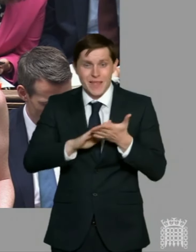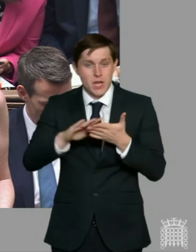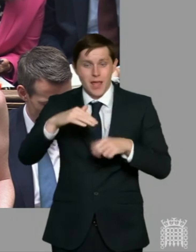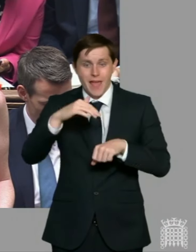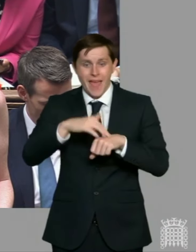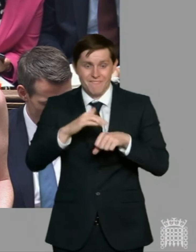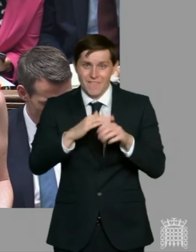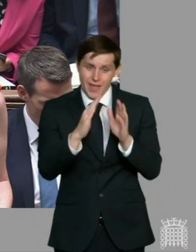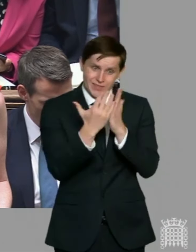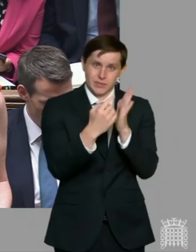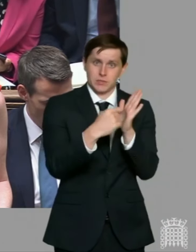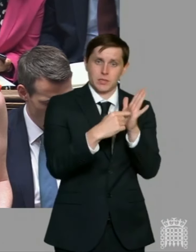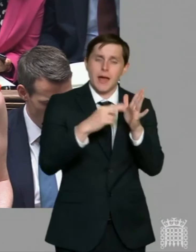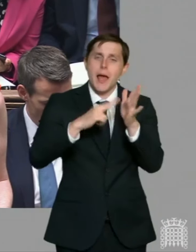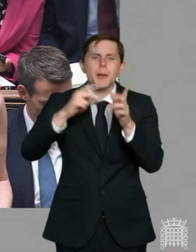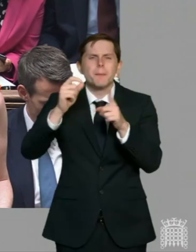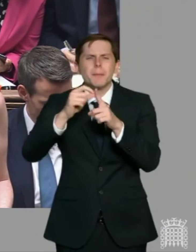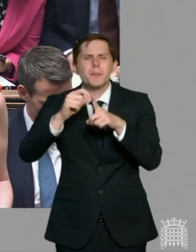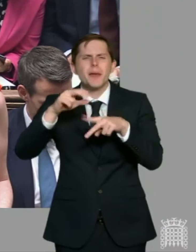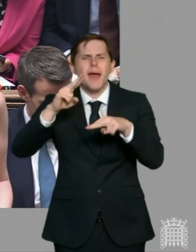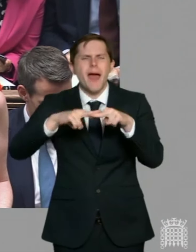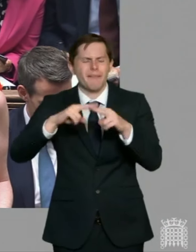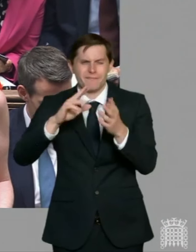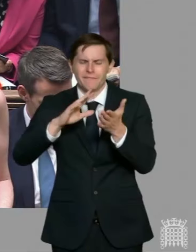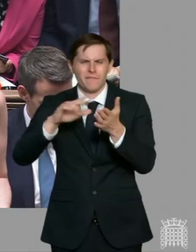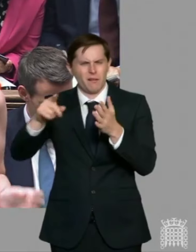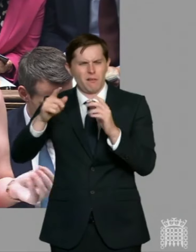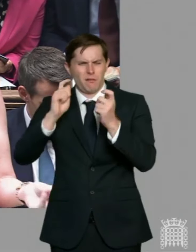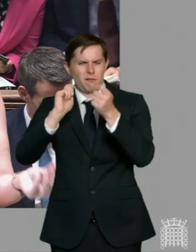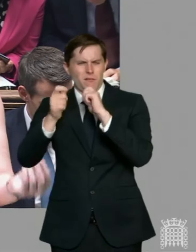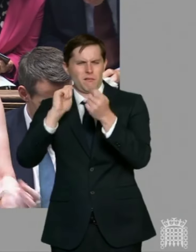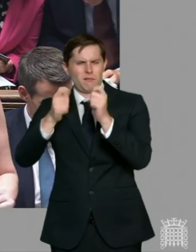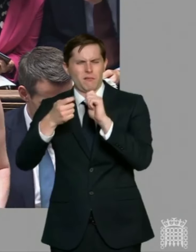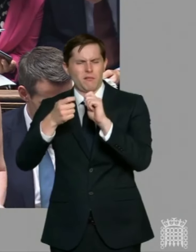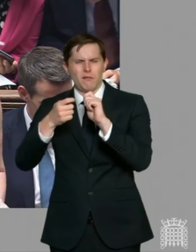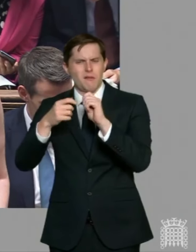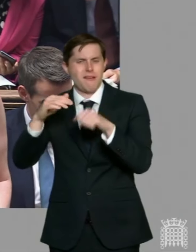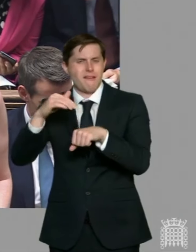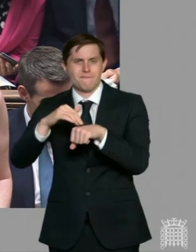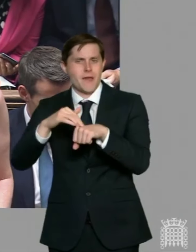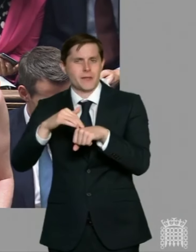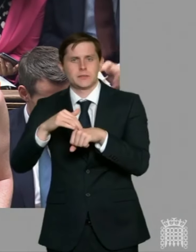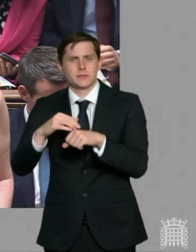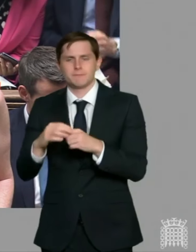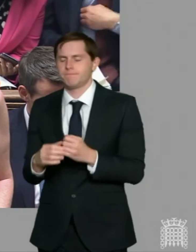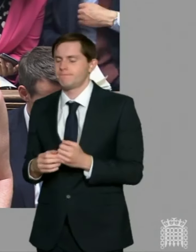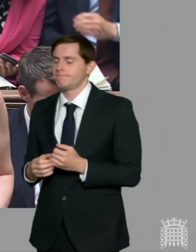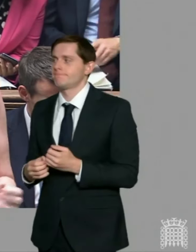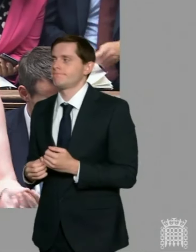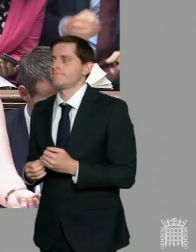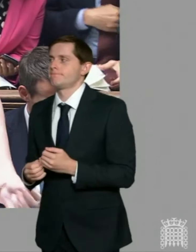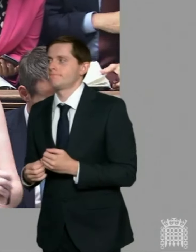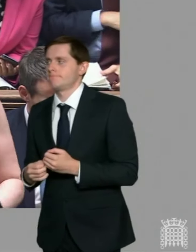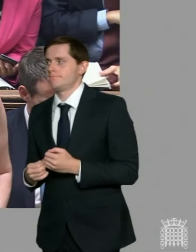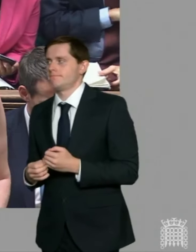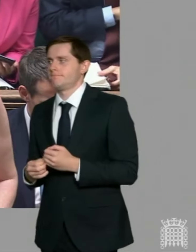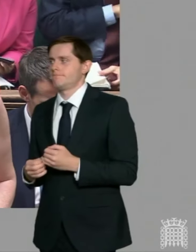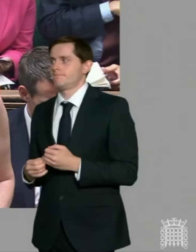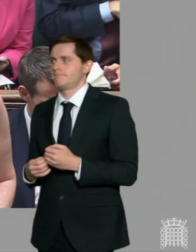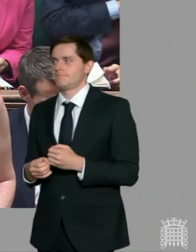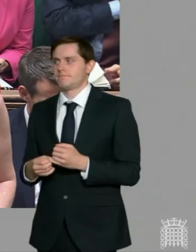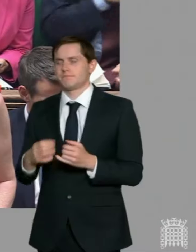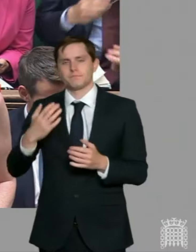mess of it. The former Tory Secretary of State handed back £1.9 billion of vital funds. The Right